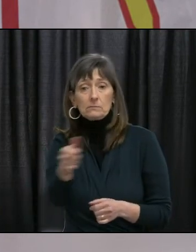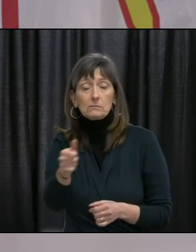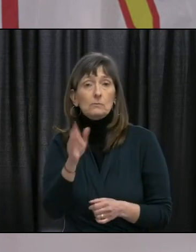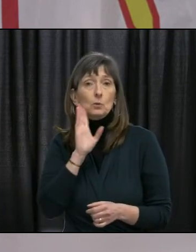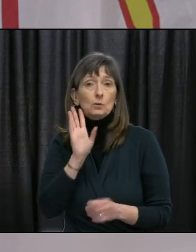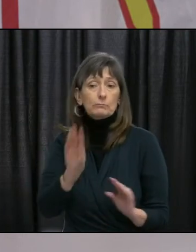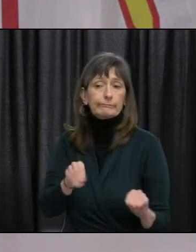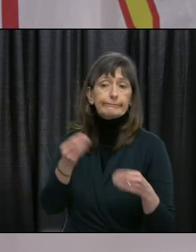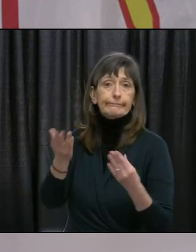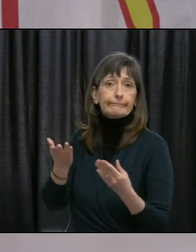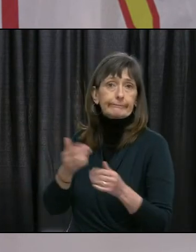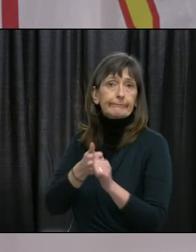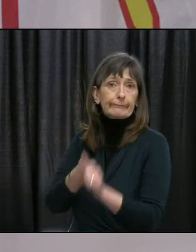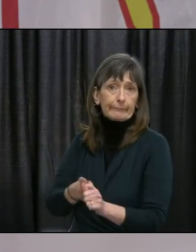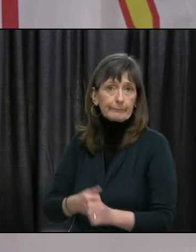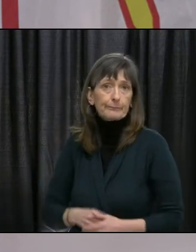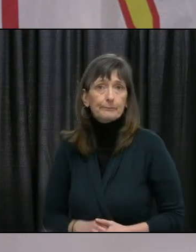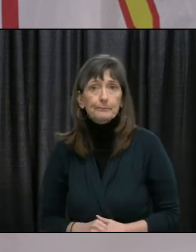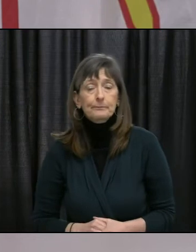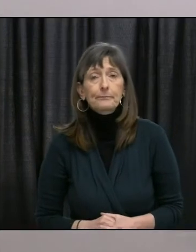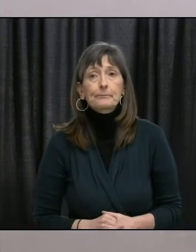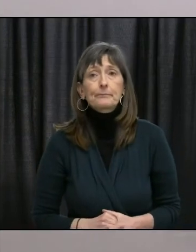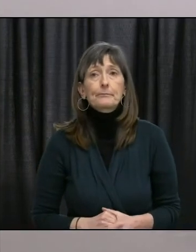these guidelines are followed.